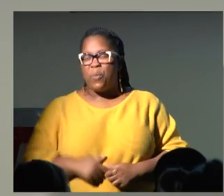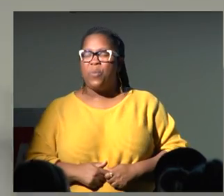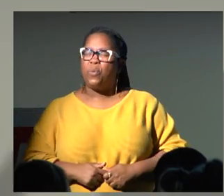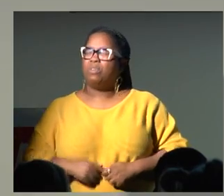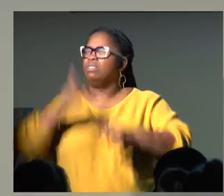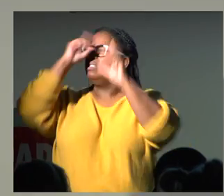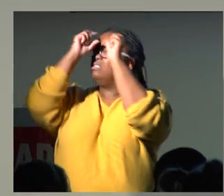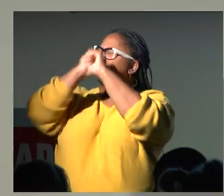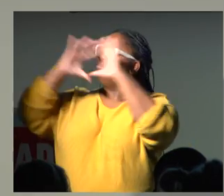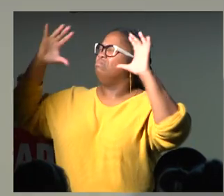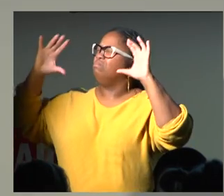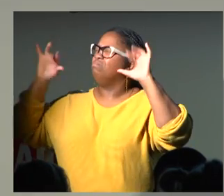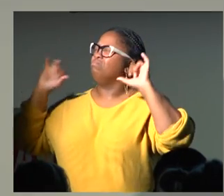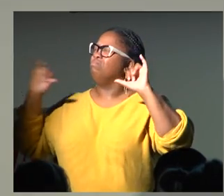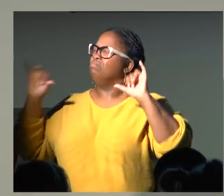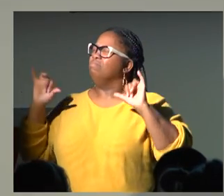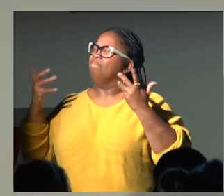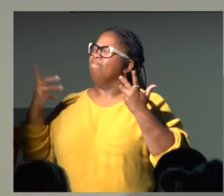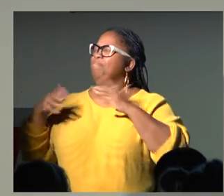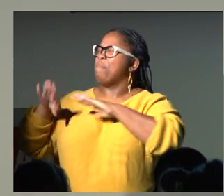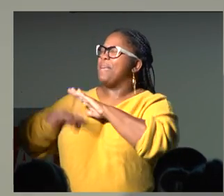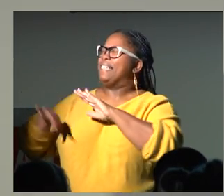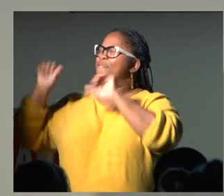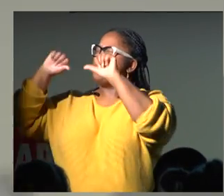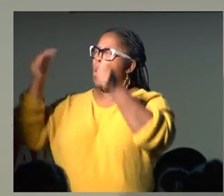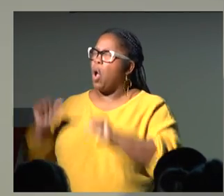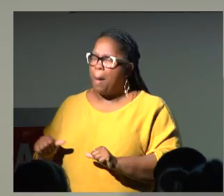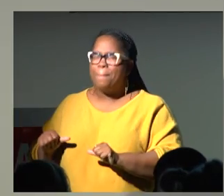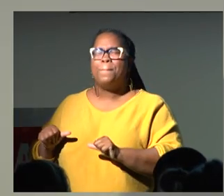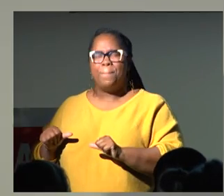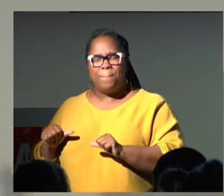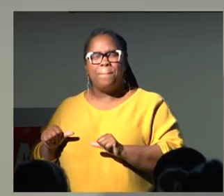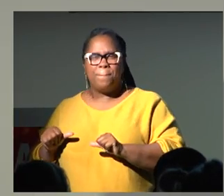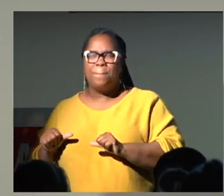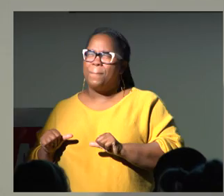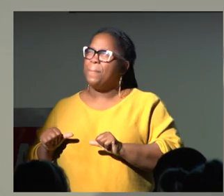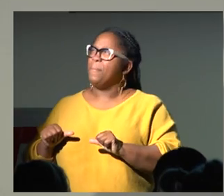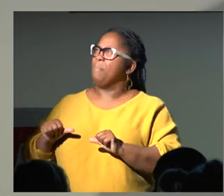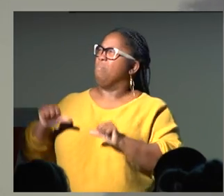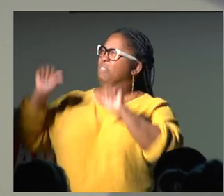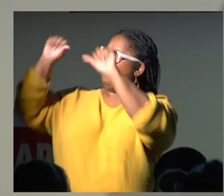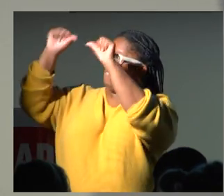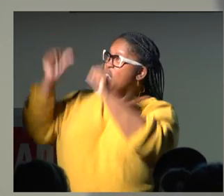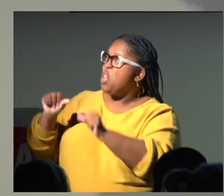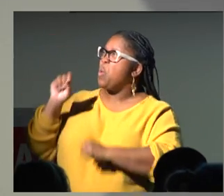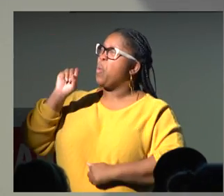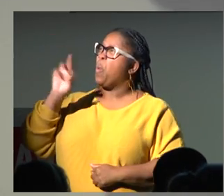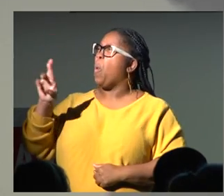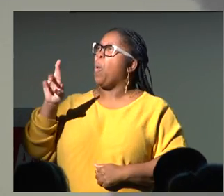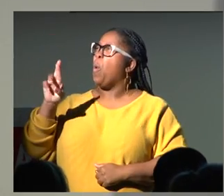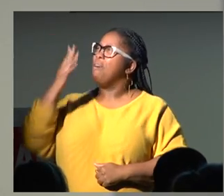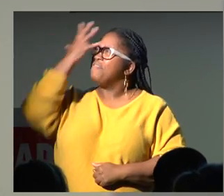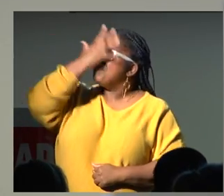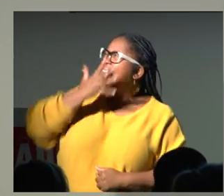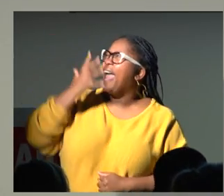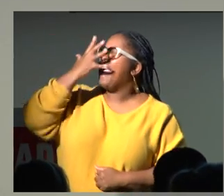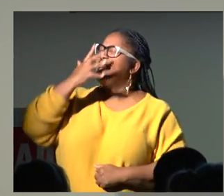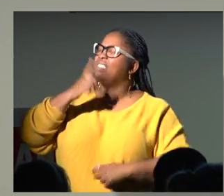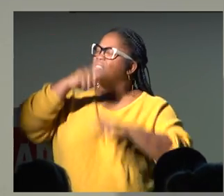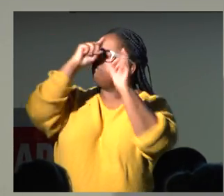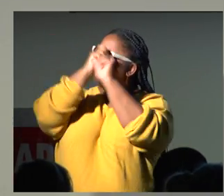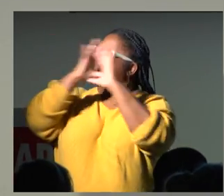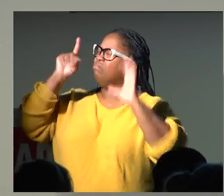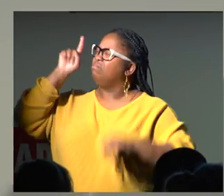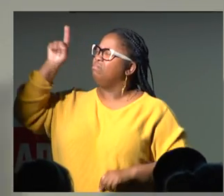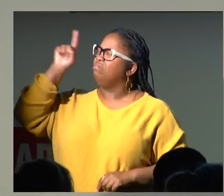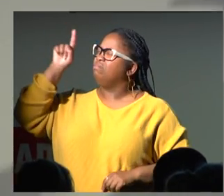basic form of the image, like the if it's a figure or a face or whatever.